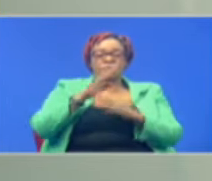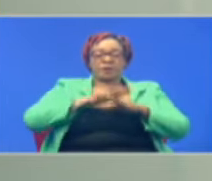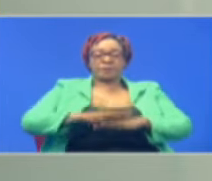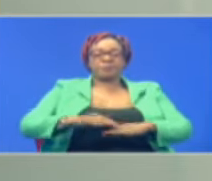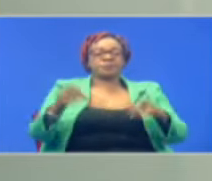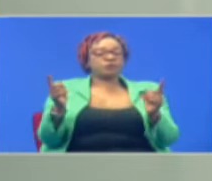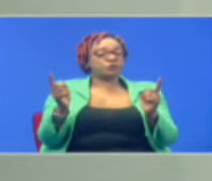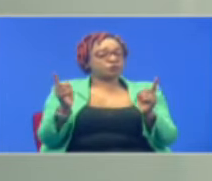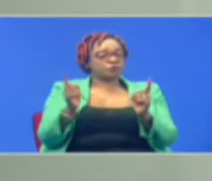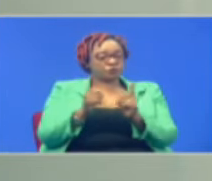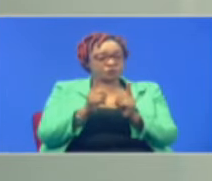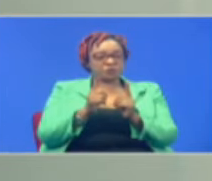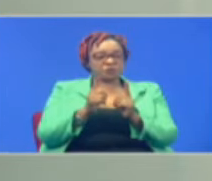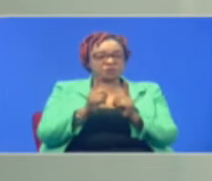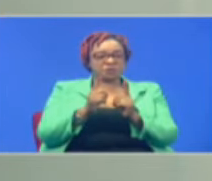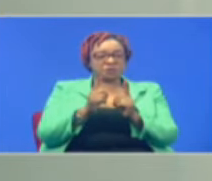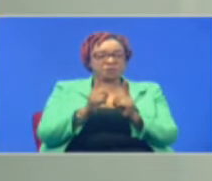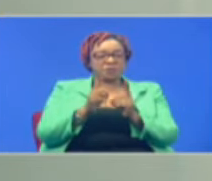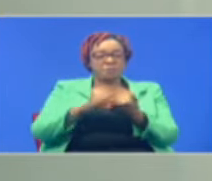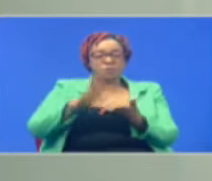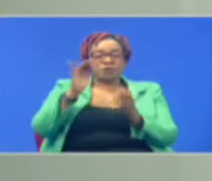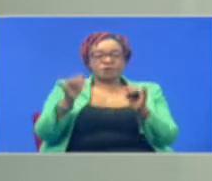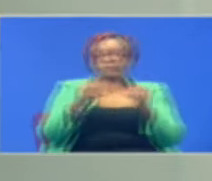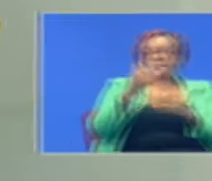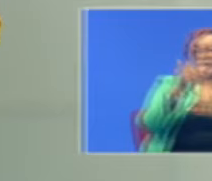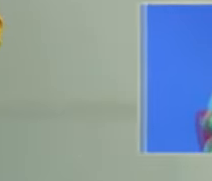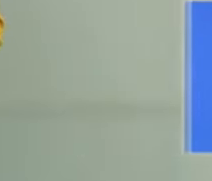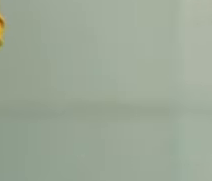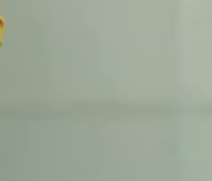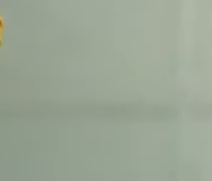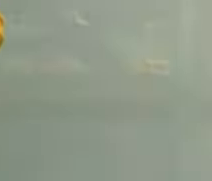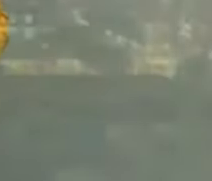quick breather now, but more when we return. Stay with us.